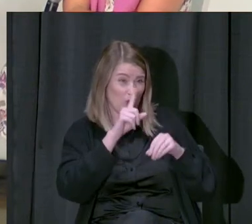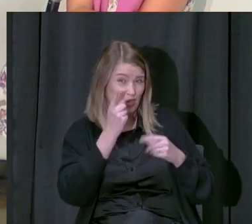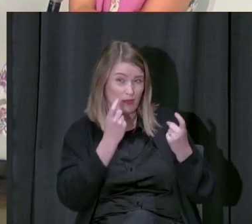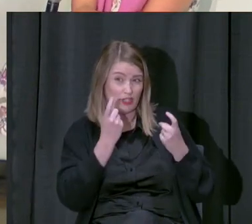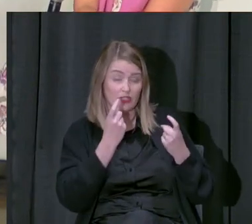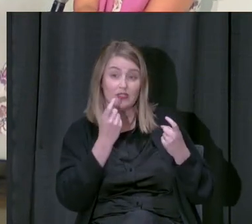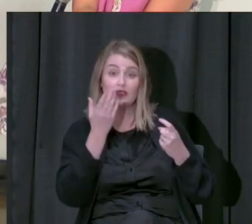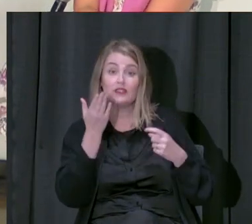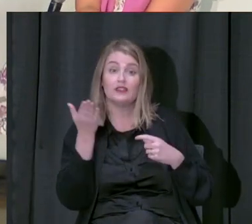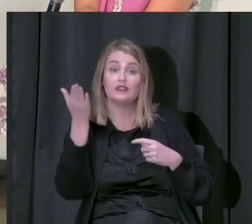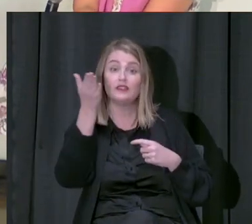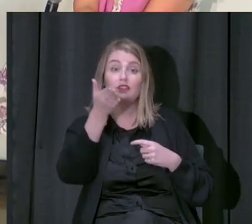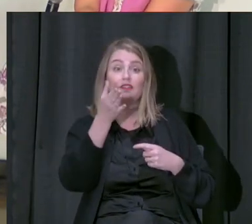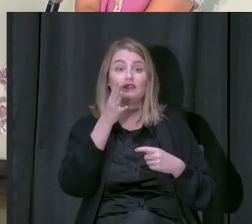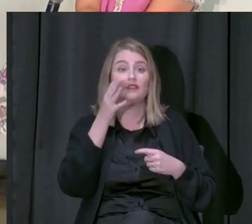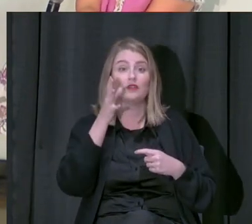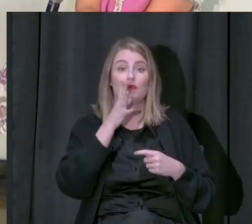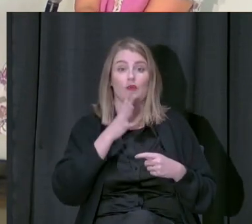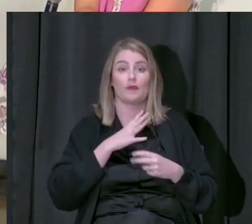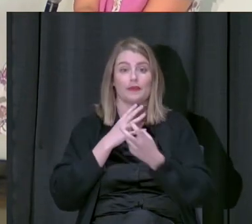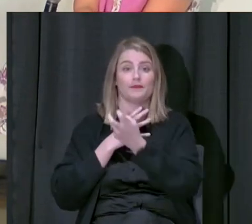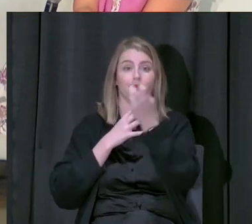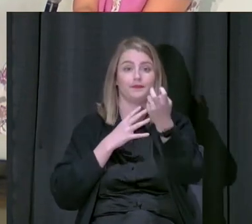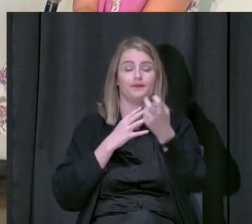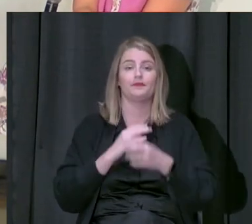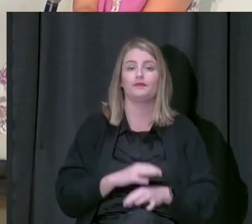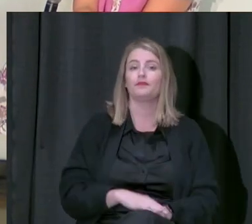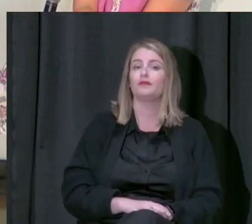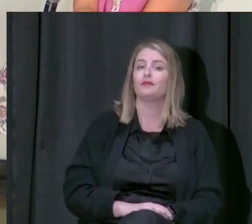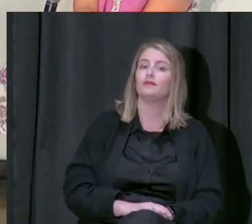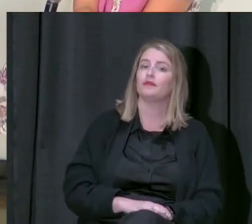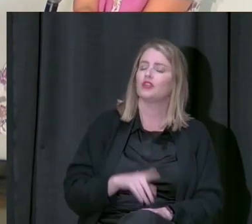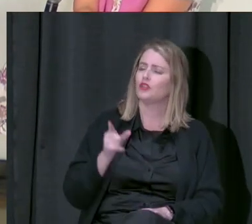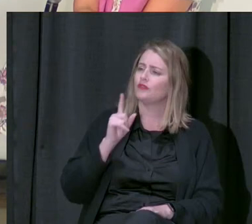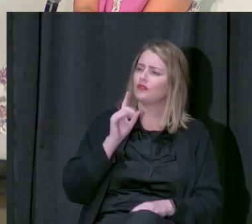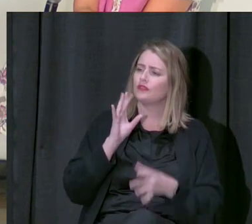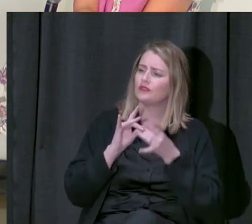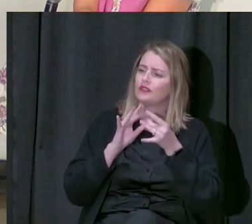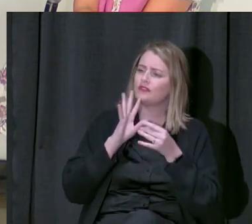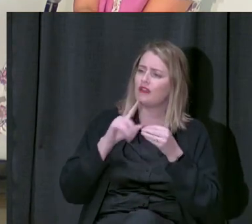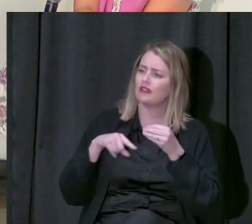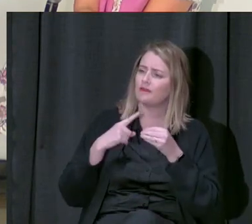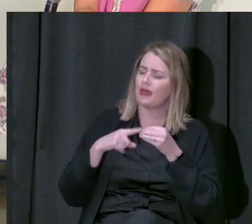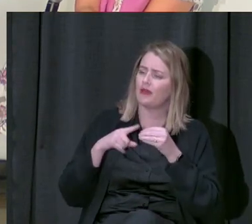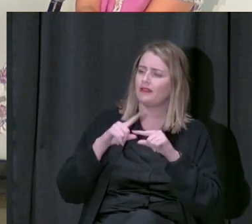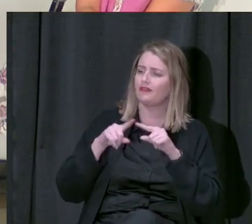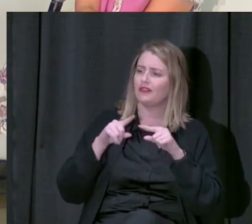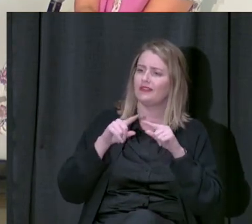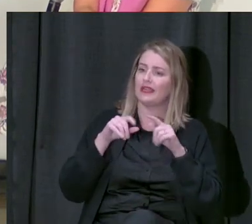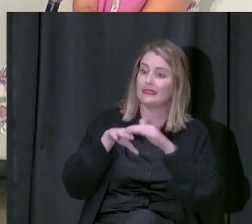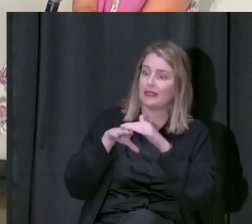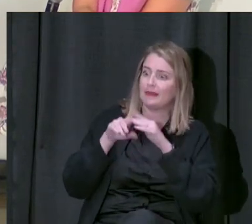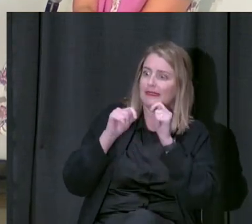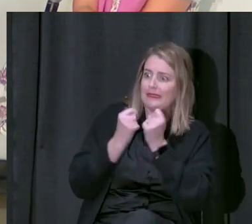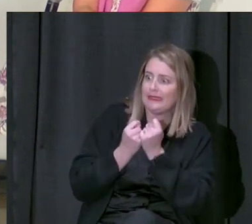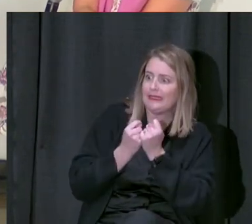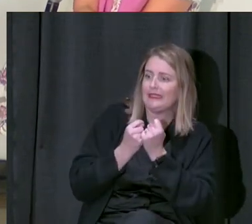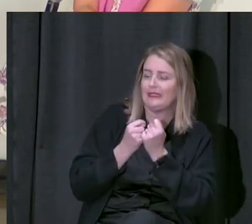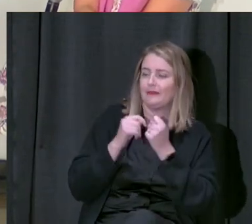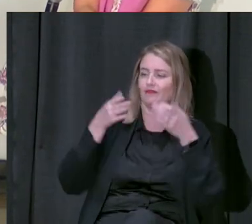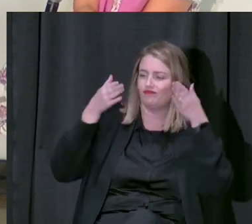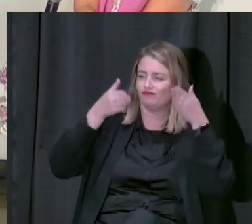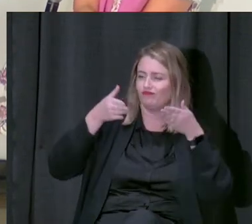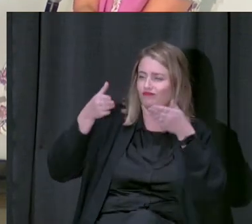Monica. You talked a little bit about the amount of folks on your accessibility team and some of the different focus areas. Just from an org